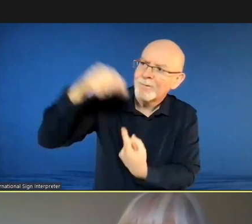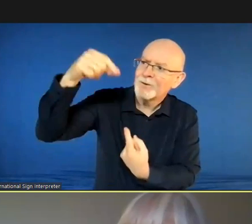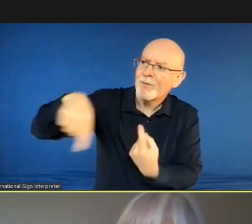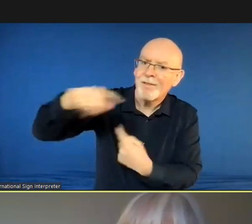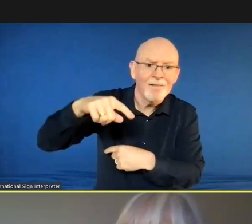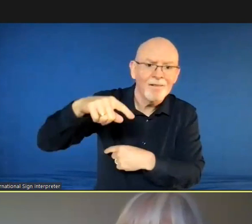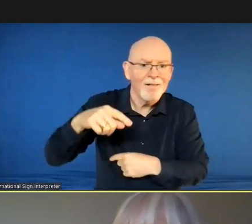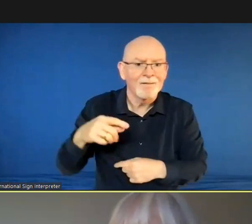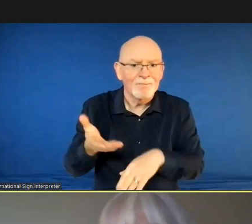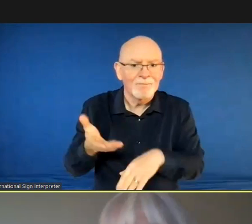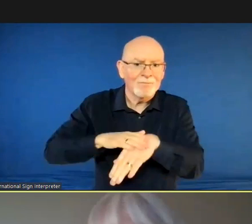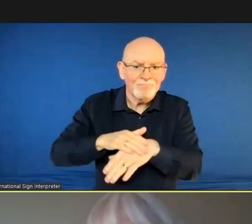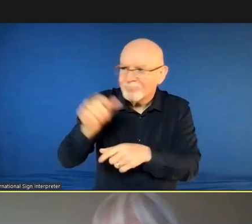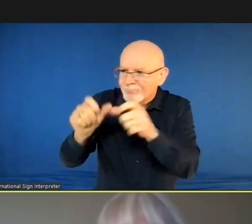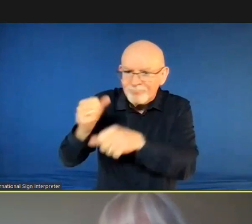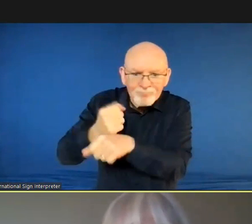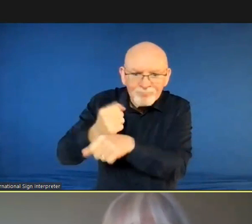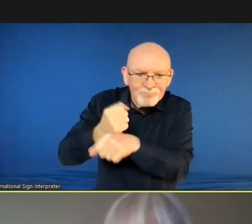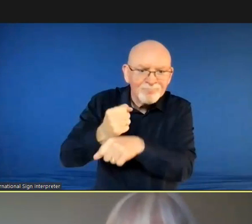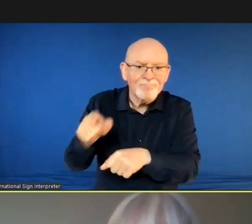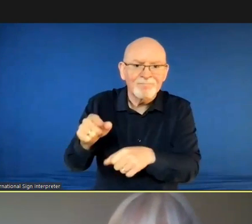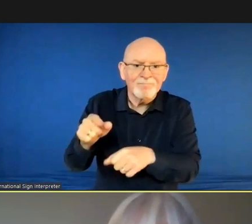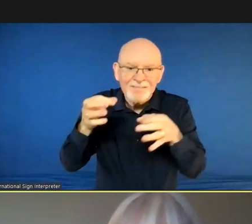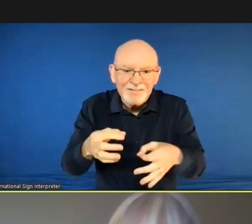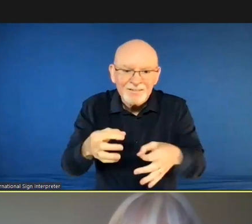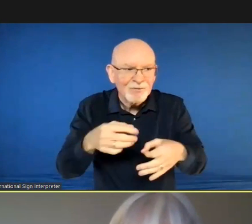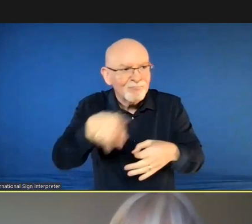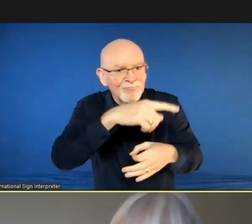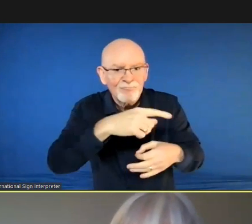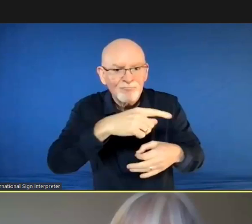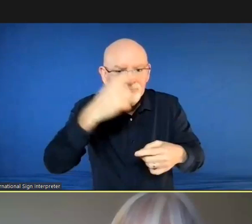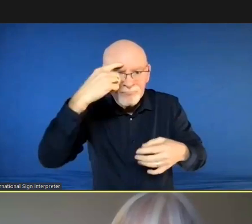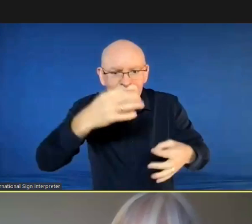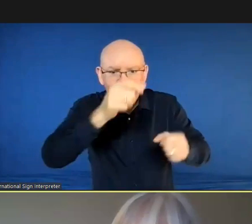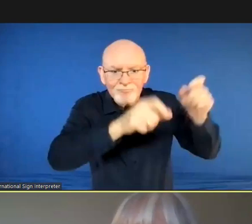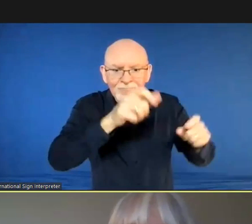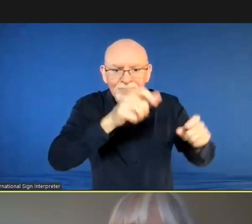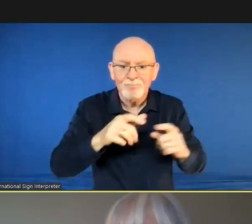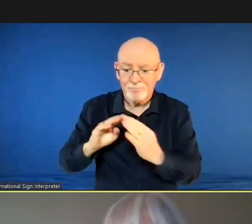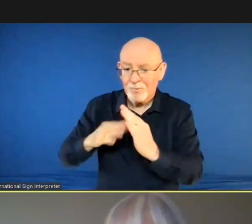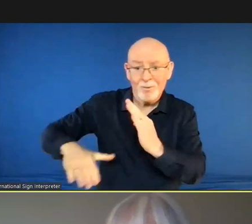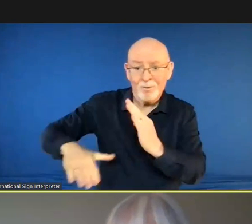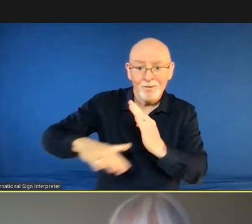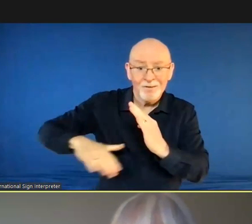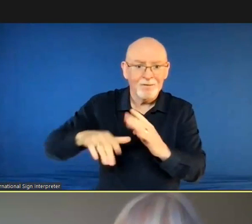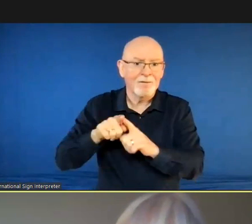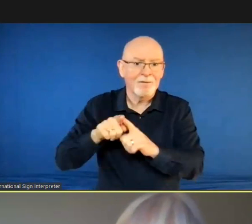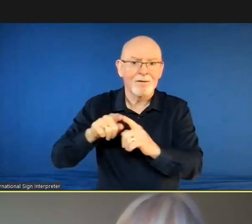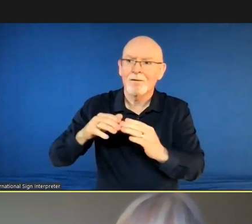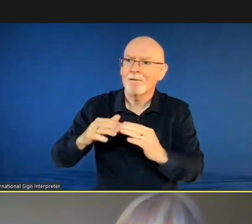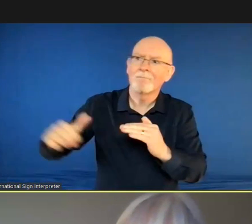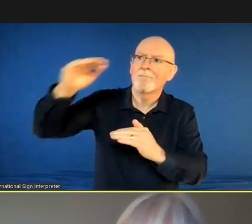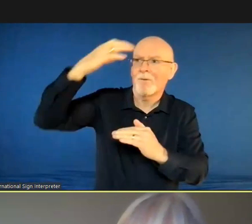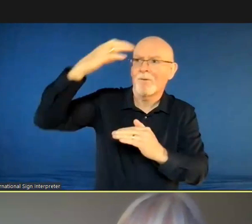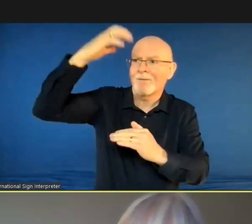also recognise amongst our colleagues within the sort of NGO sector that unless it is the specific focus